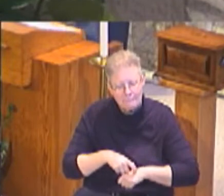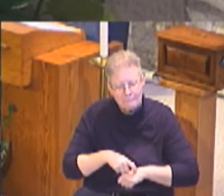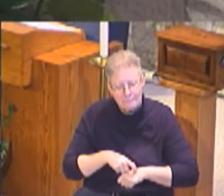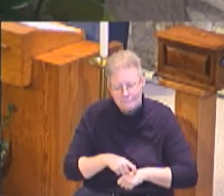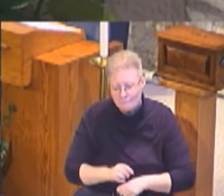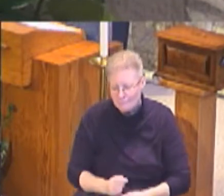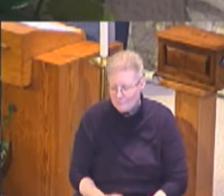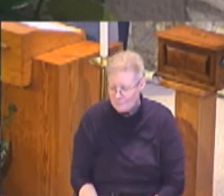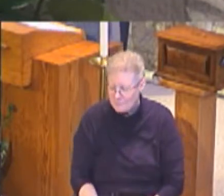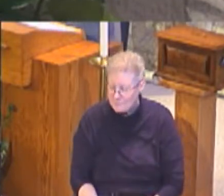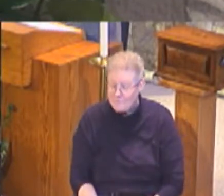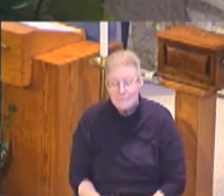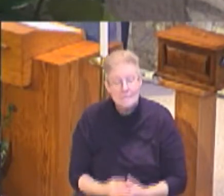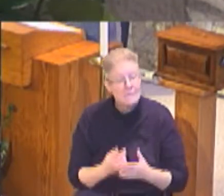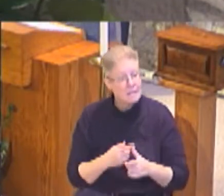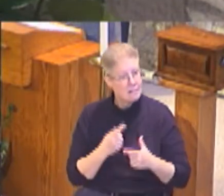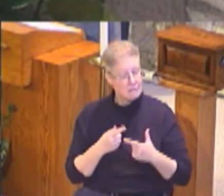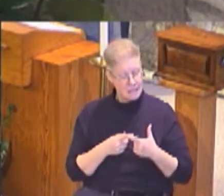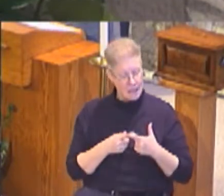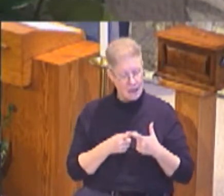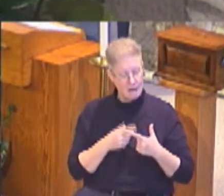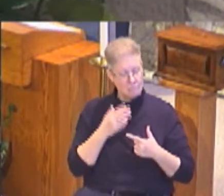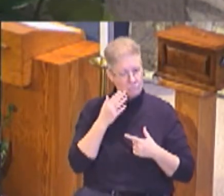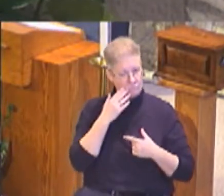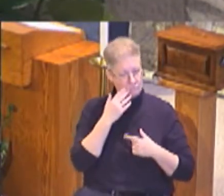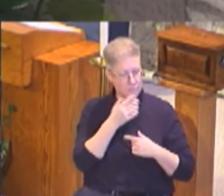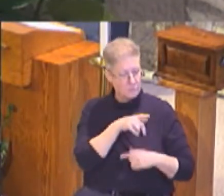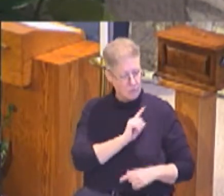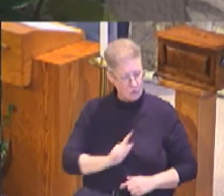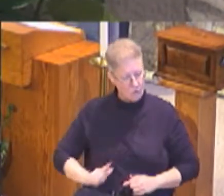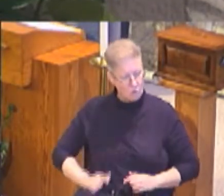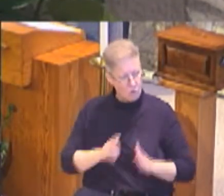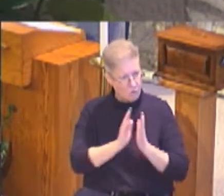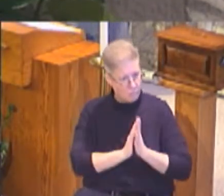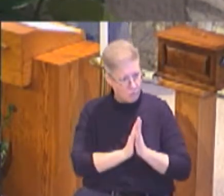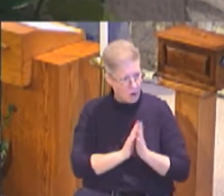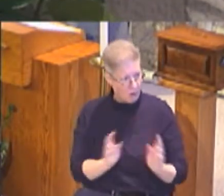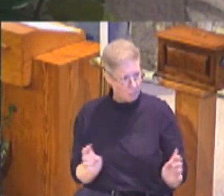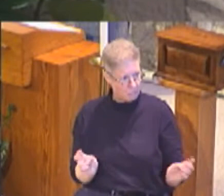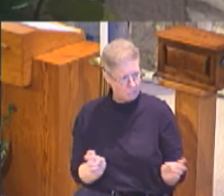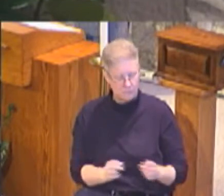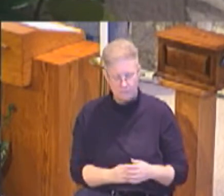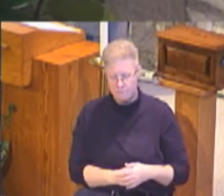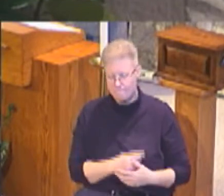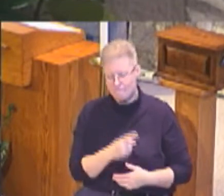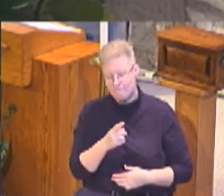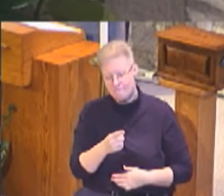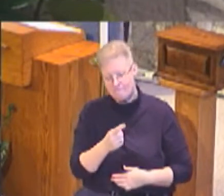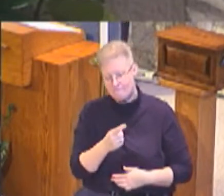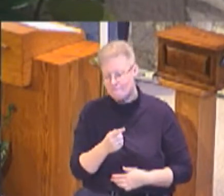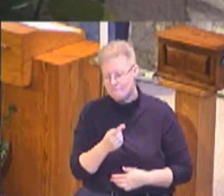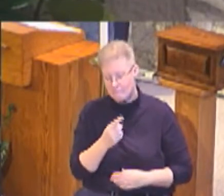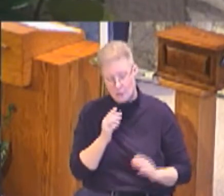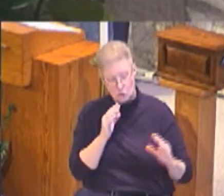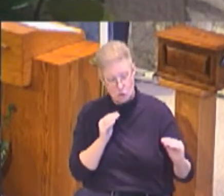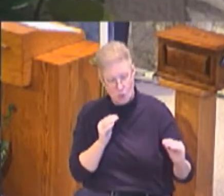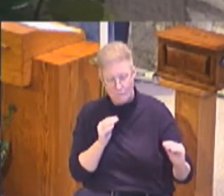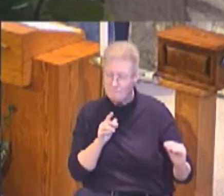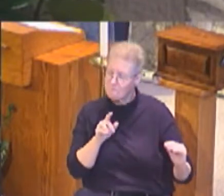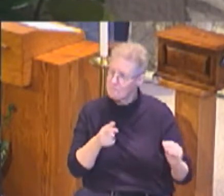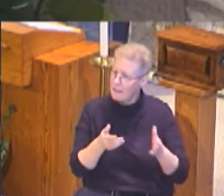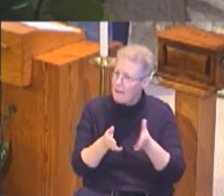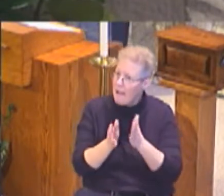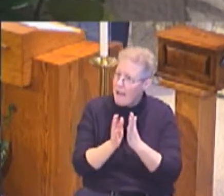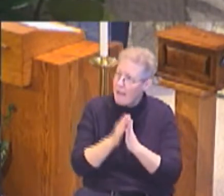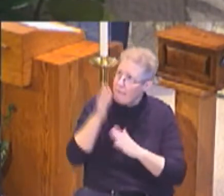in the Lord's Prayer, he taught us to ask that God's will be done in our